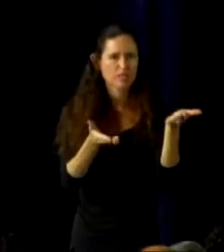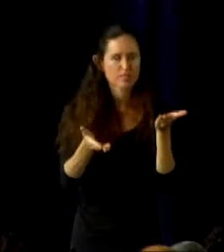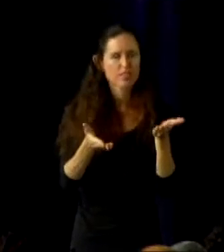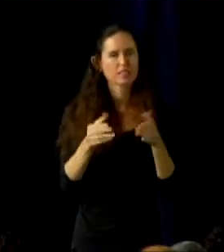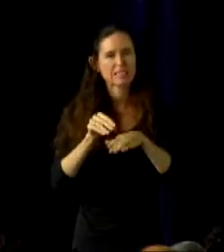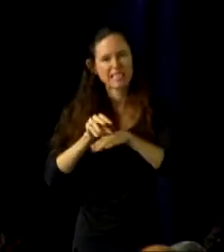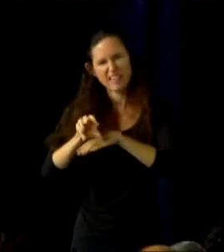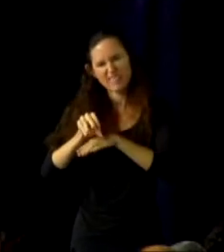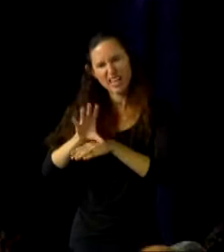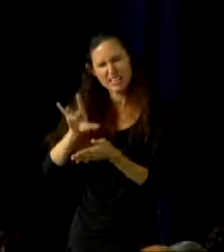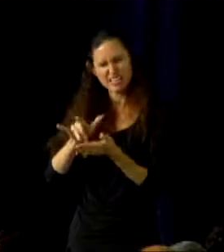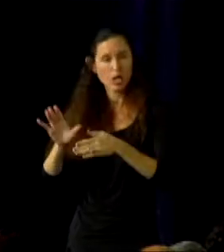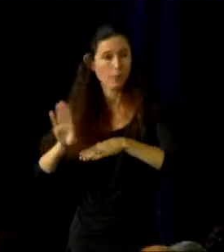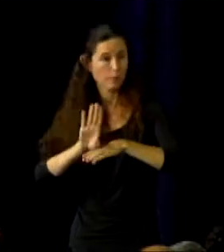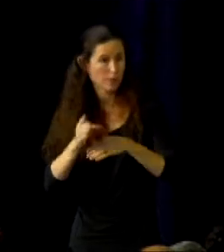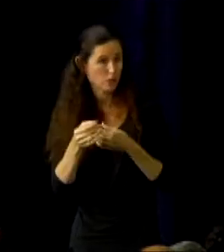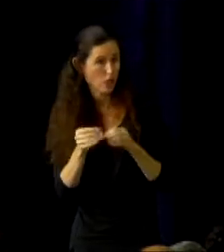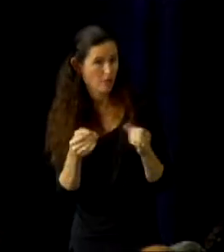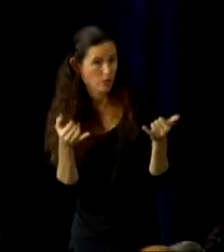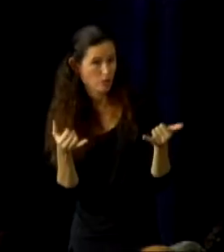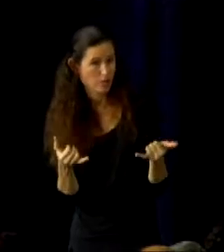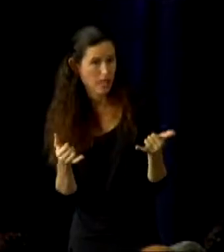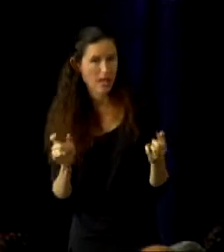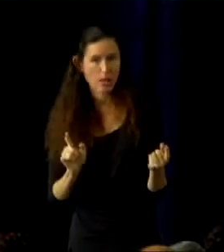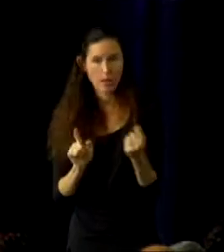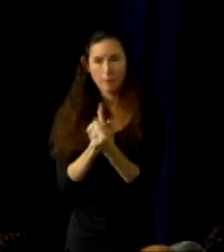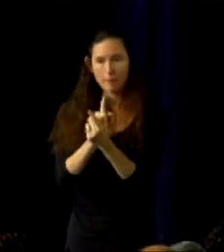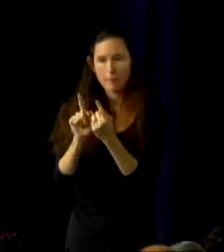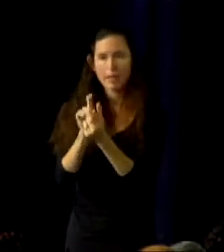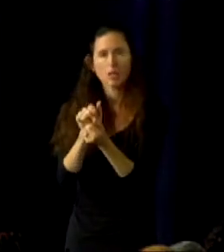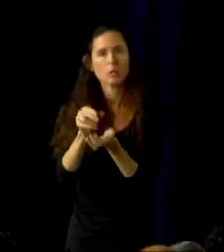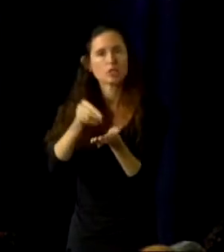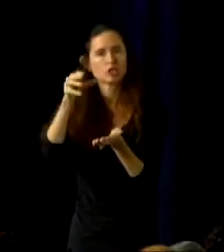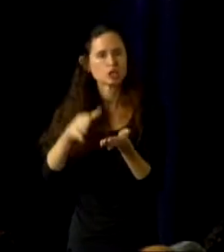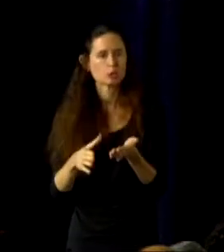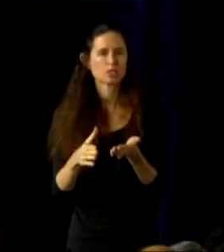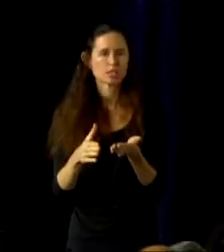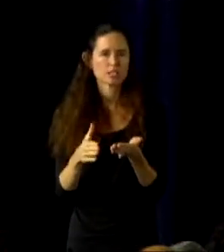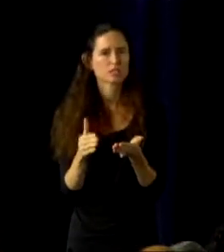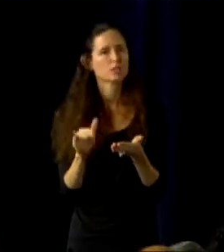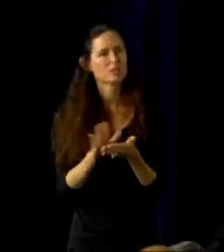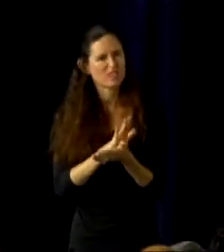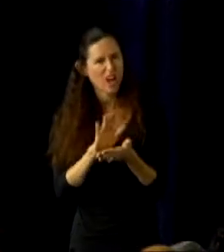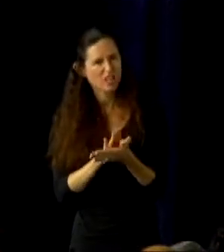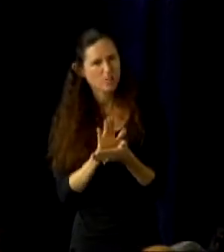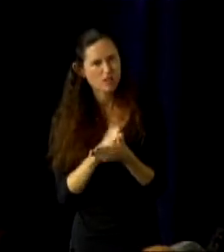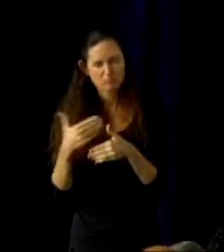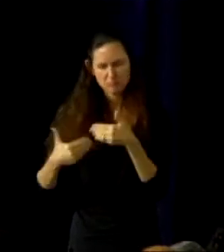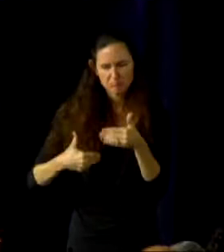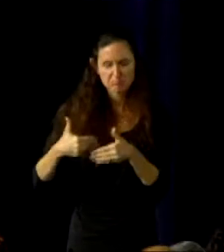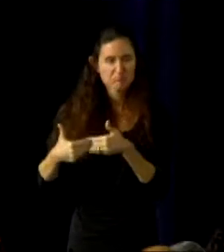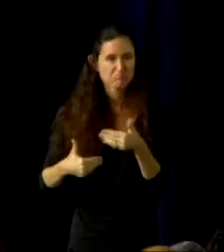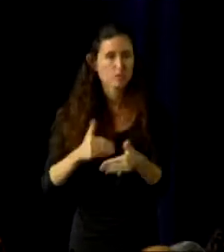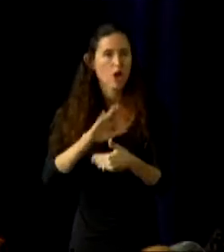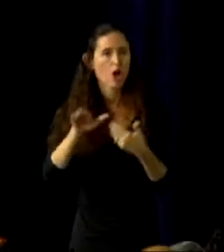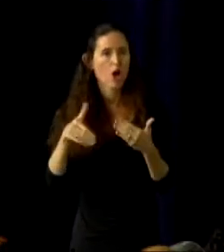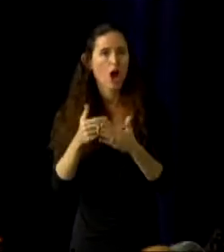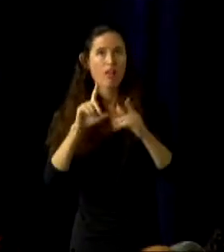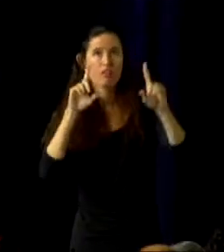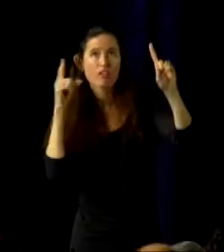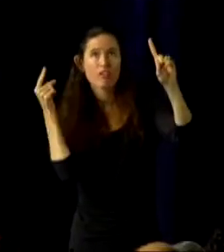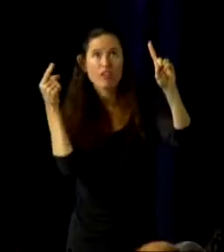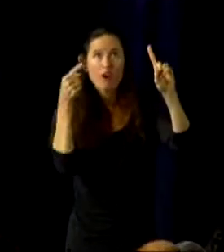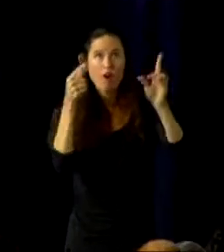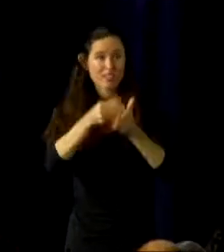business officers. Today, they're meeting with students, processing documents, addressing questions and concern, all with the goal of getting our